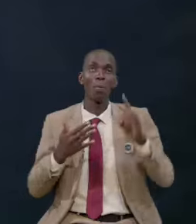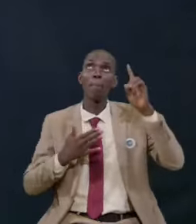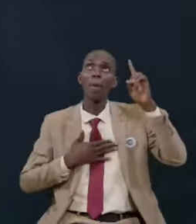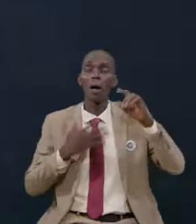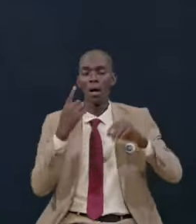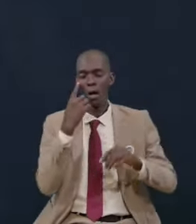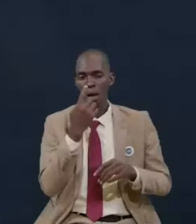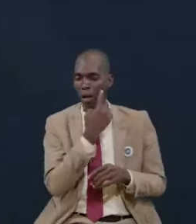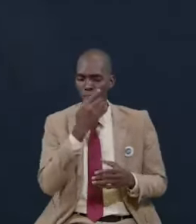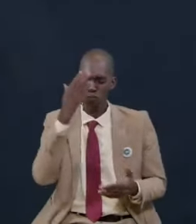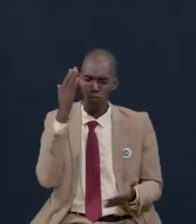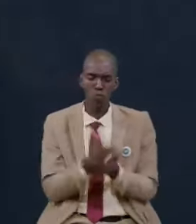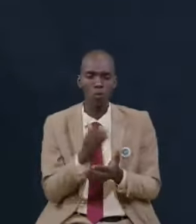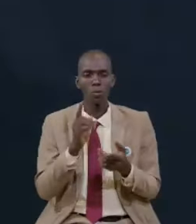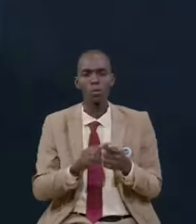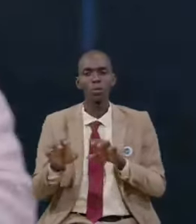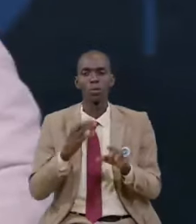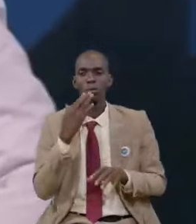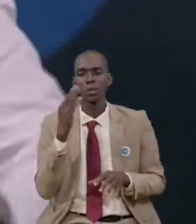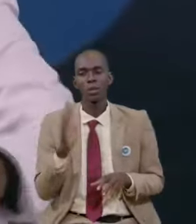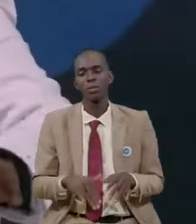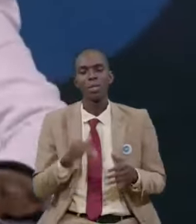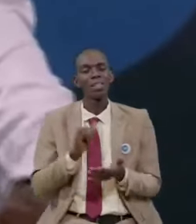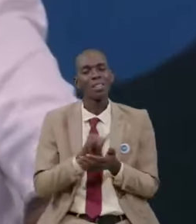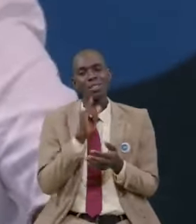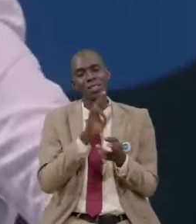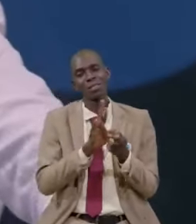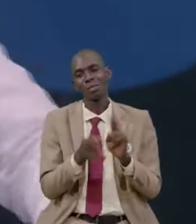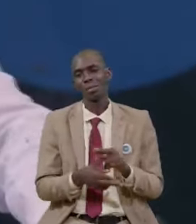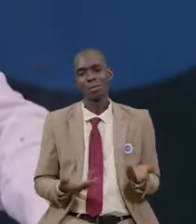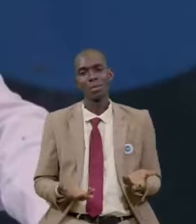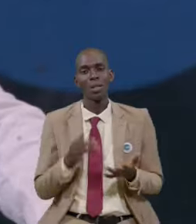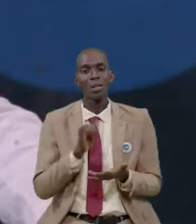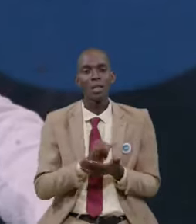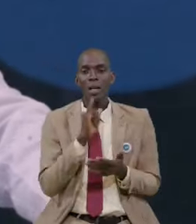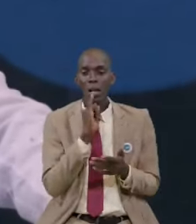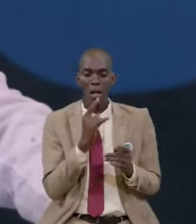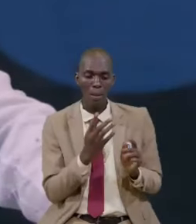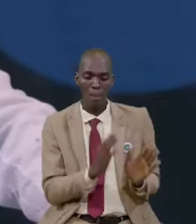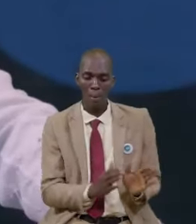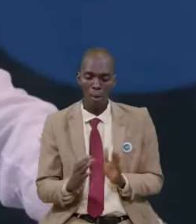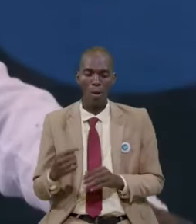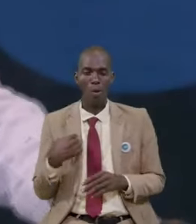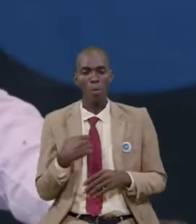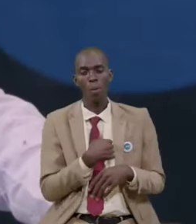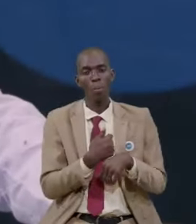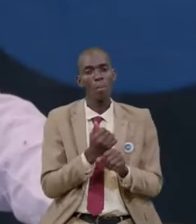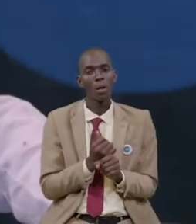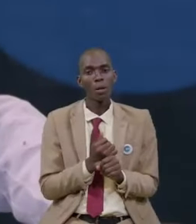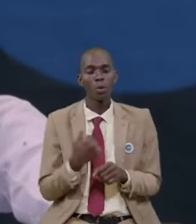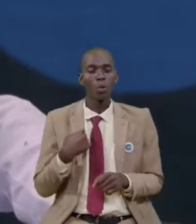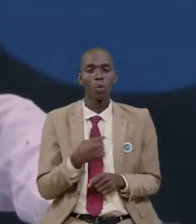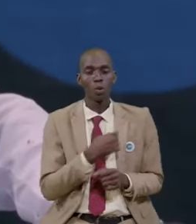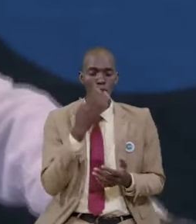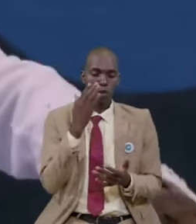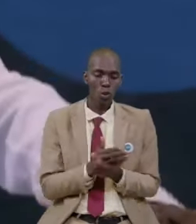do evil. That's repentance. That's the preparation we make. We stop doing evil.